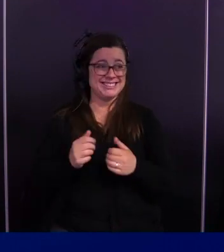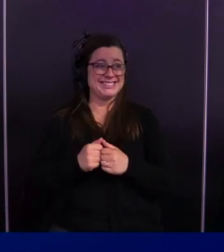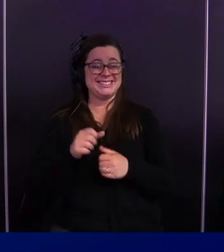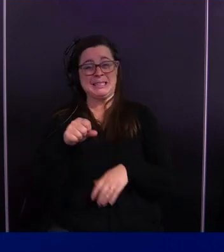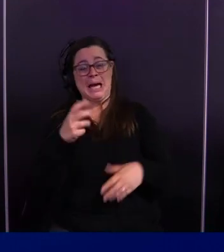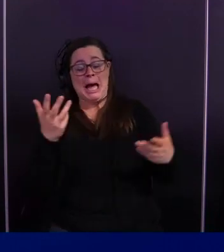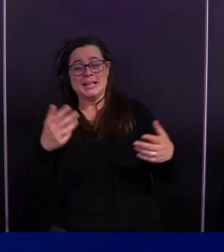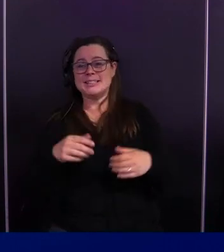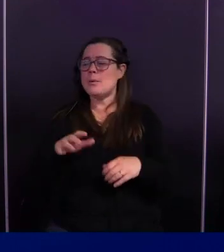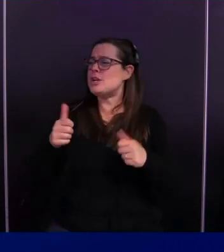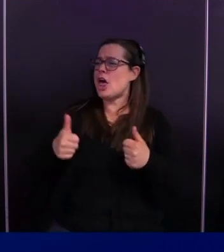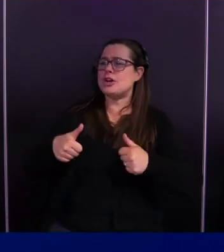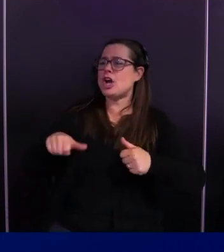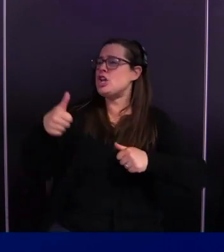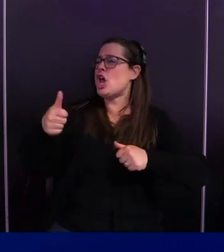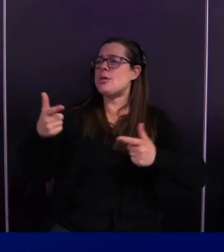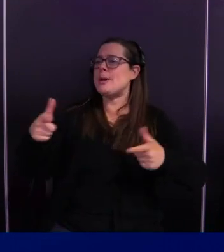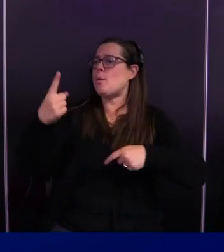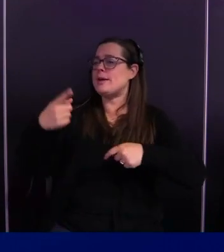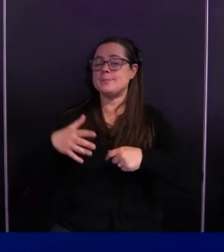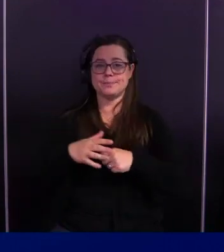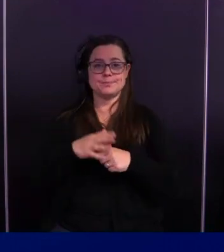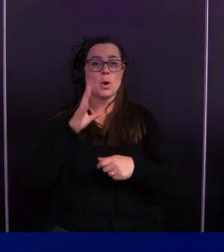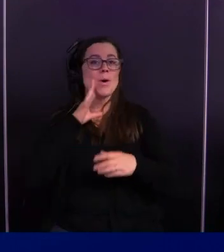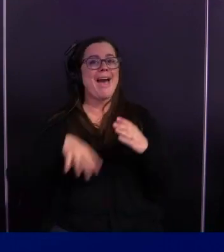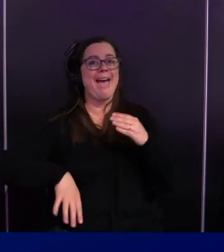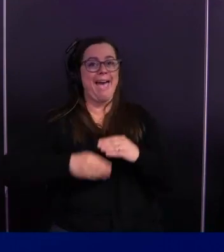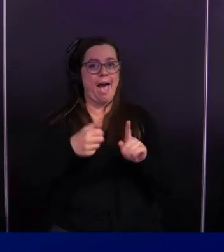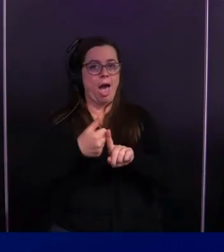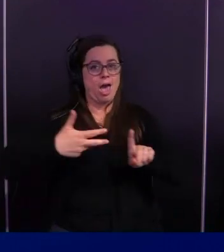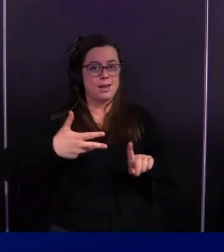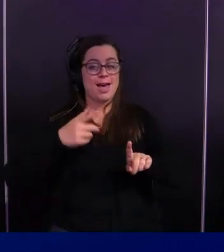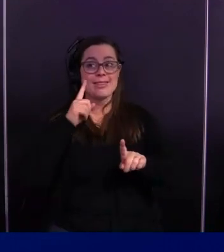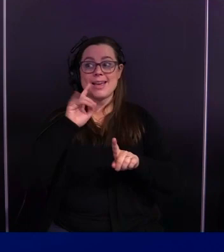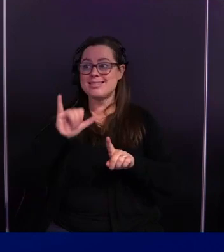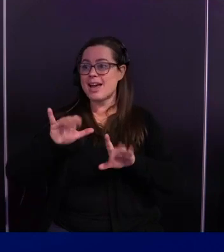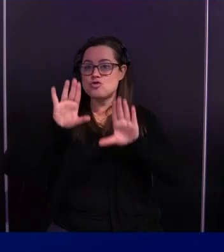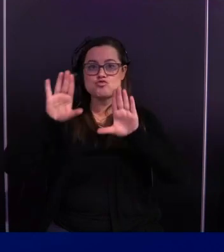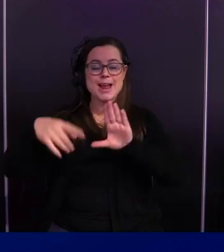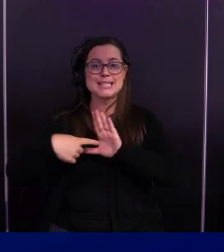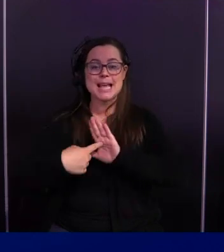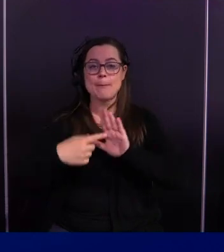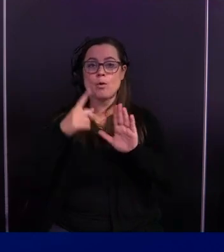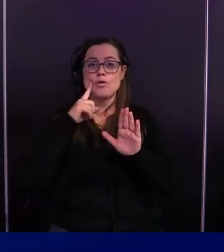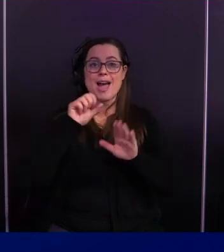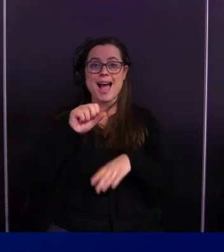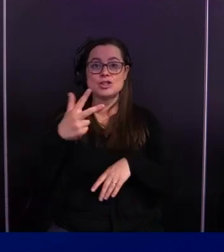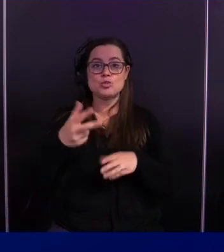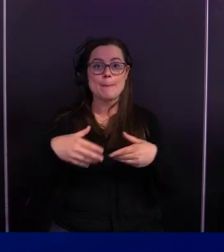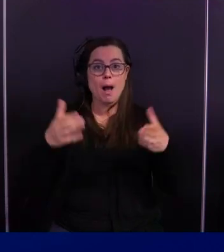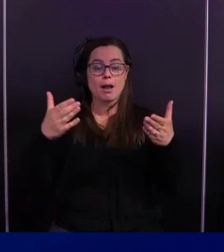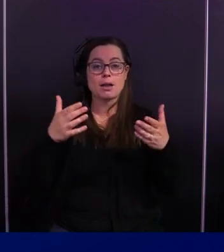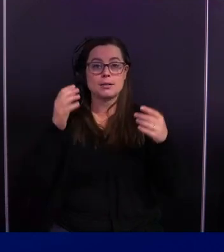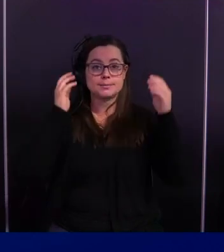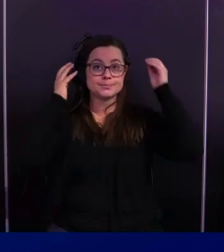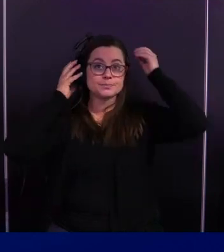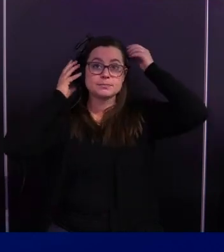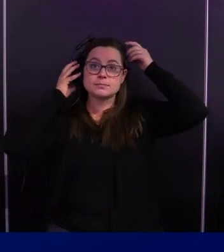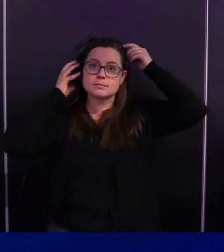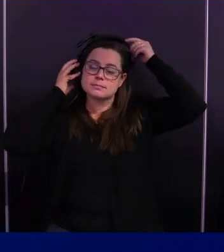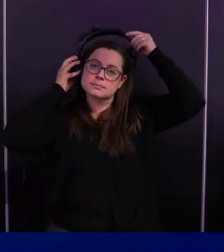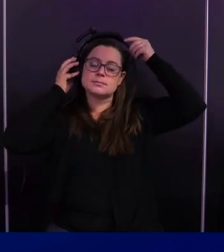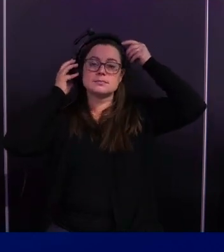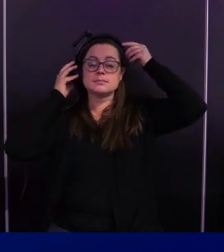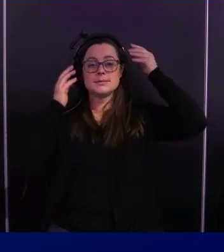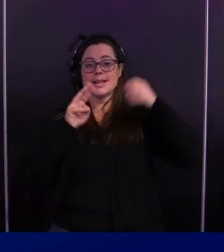Give me one. What's one you want people to know? I'm going to add on to that because I think it's a great example around the S3 bucket. Yeah. And so MFA, and you can